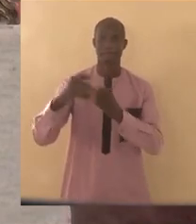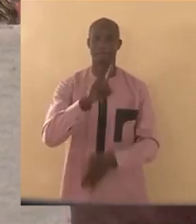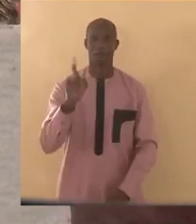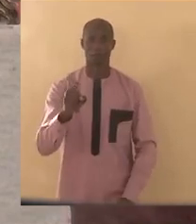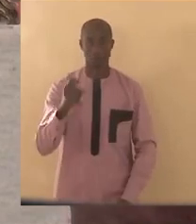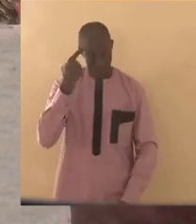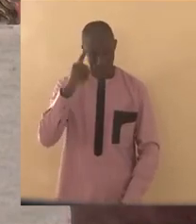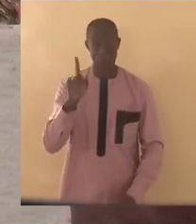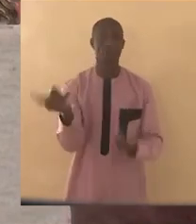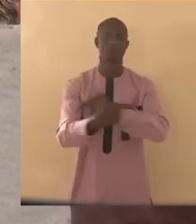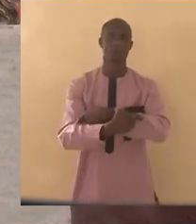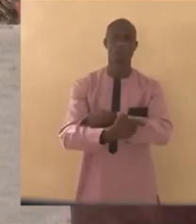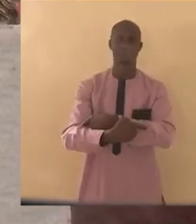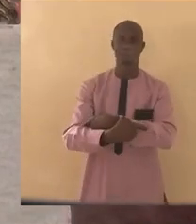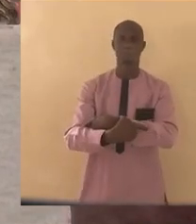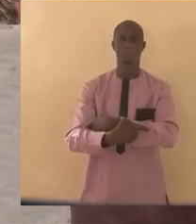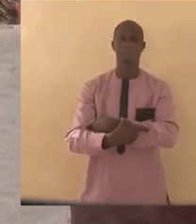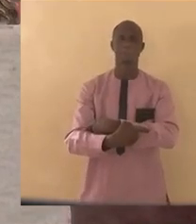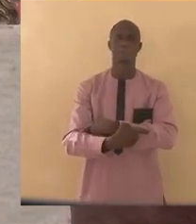Lead questions for today.